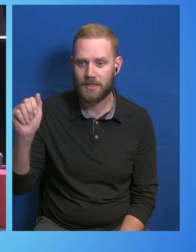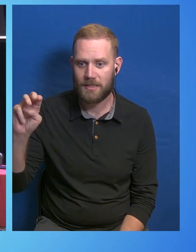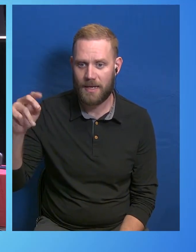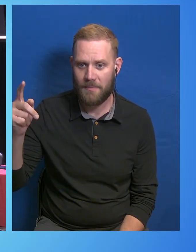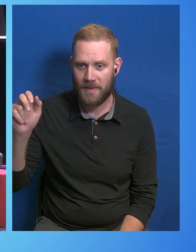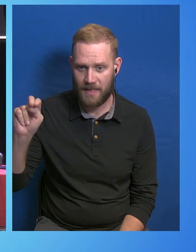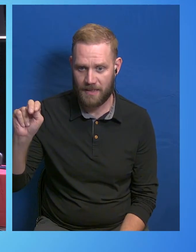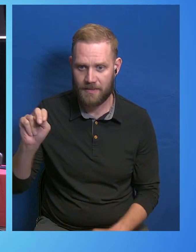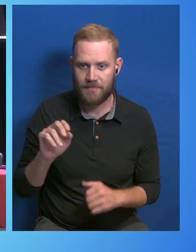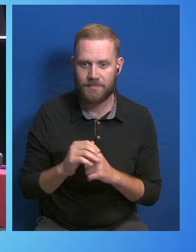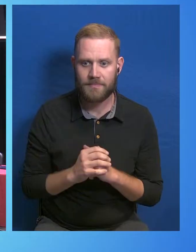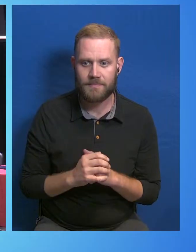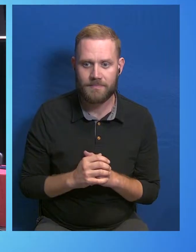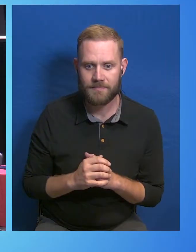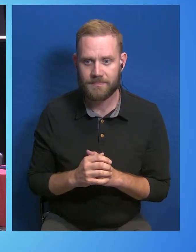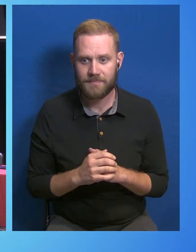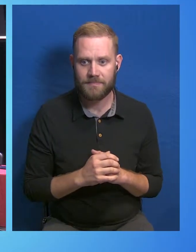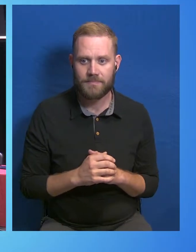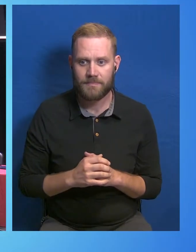Present.